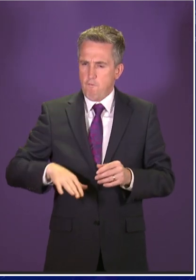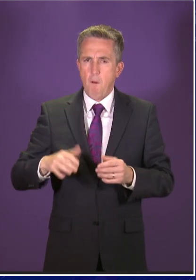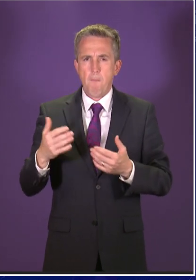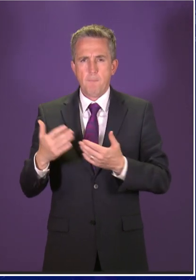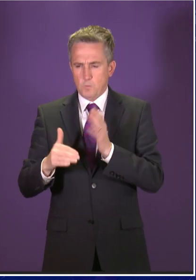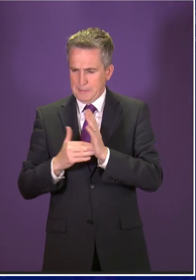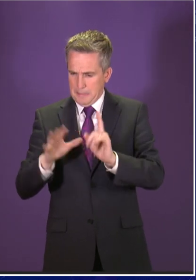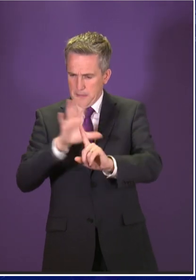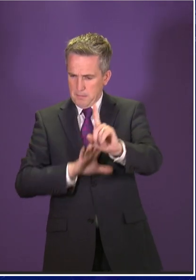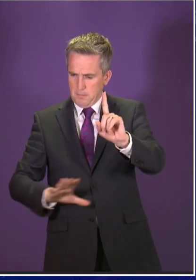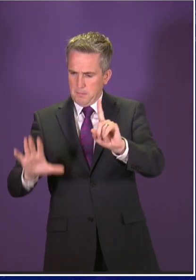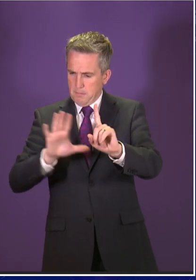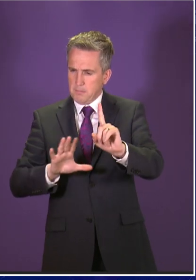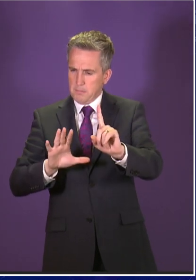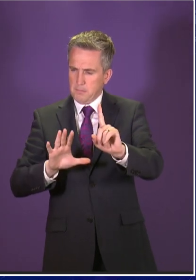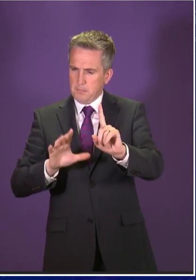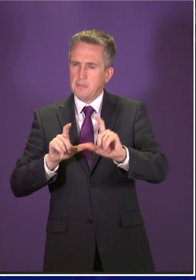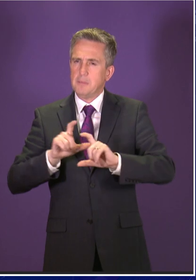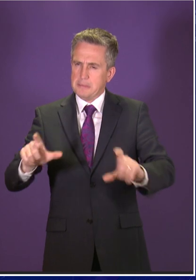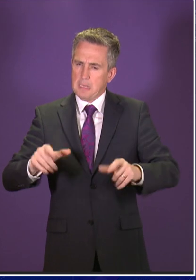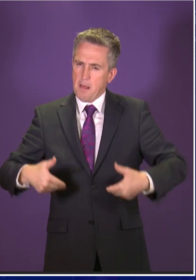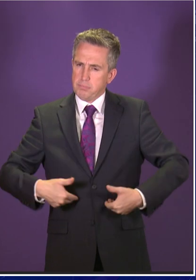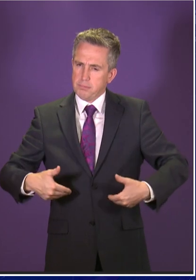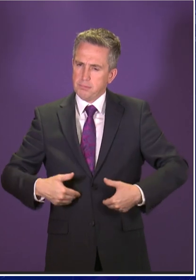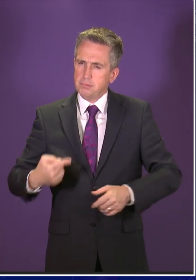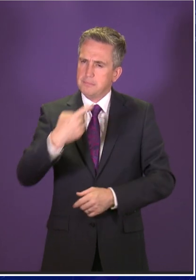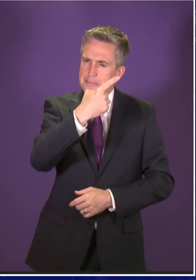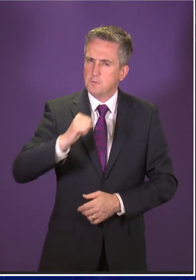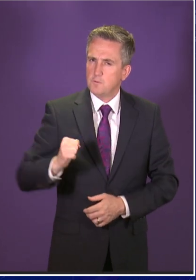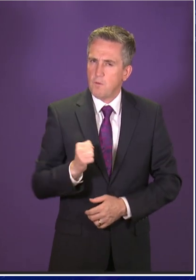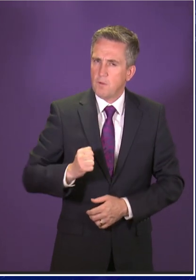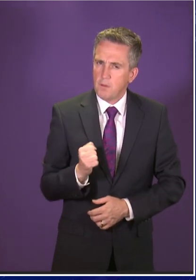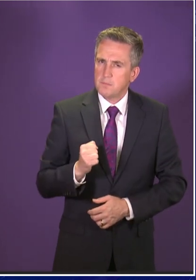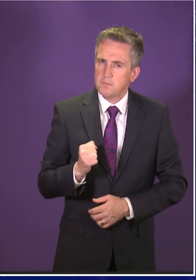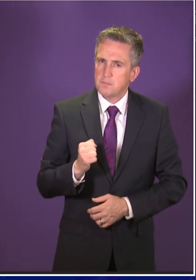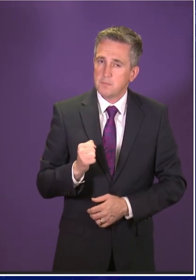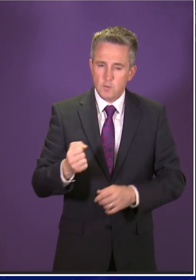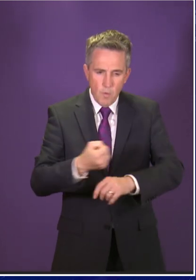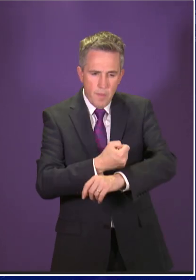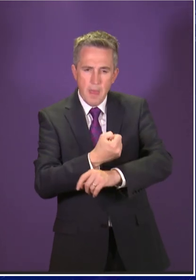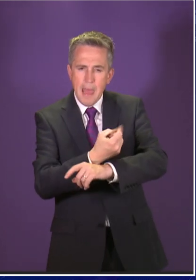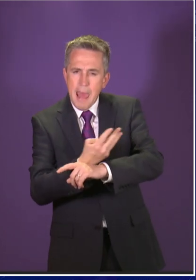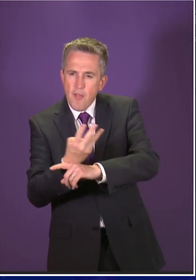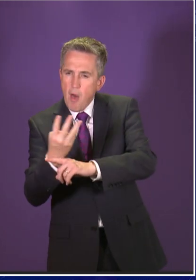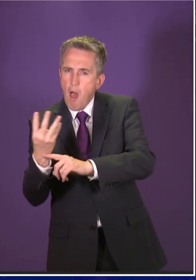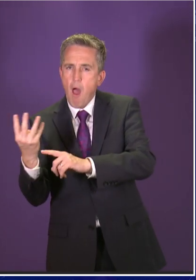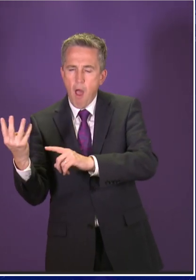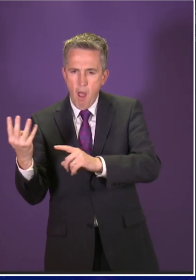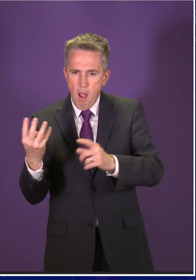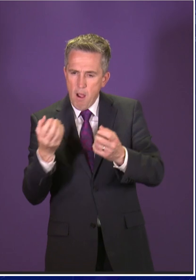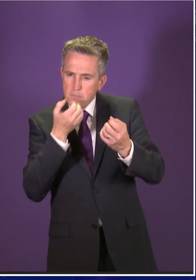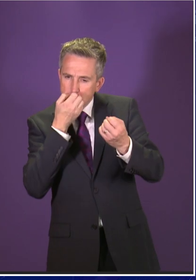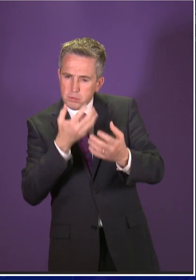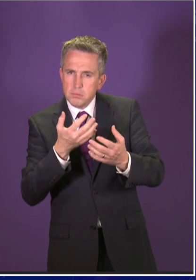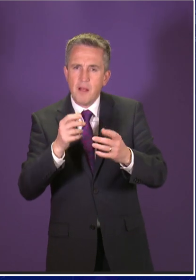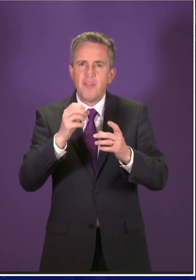the Maori, my thoughts to old Scotia will turn. Thus the heather is blent with the kauri, and